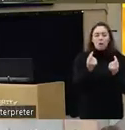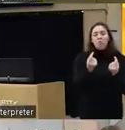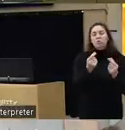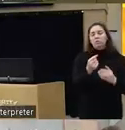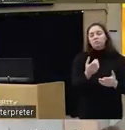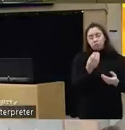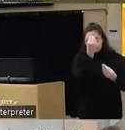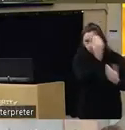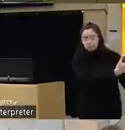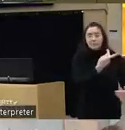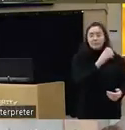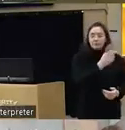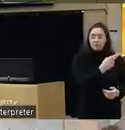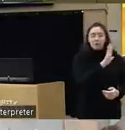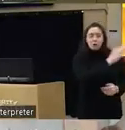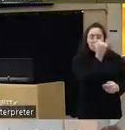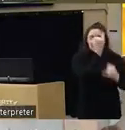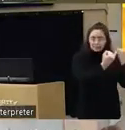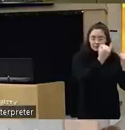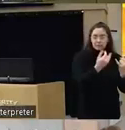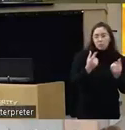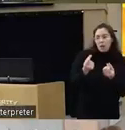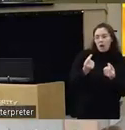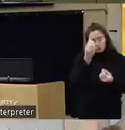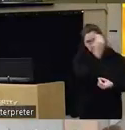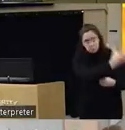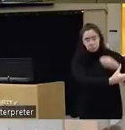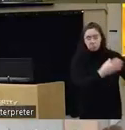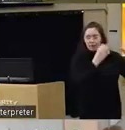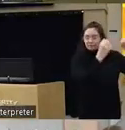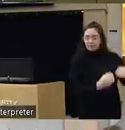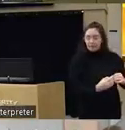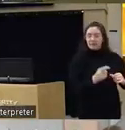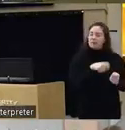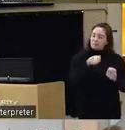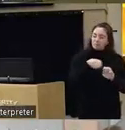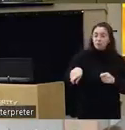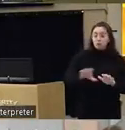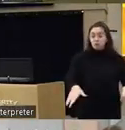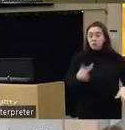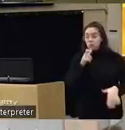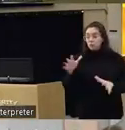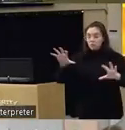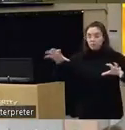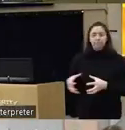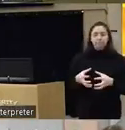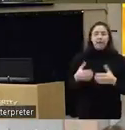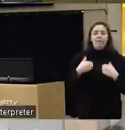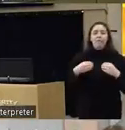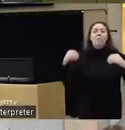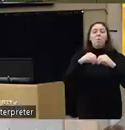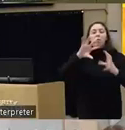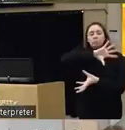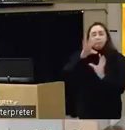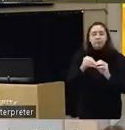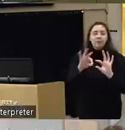providers and their team's ideas about a patient, especially for children or bringing in a kind of family-based approach